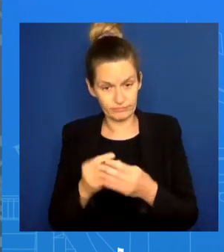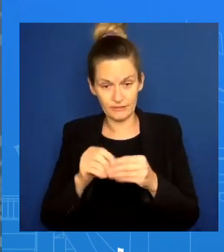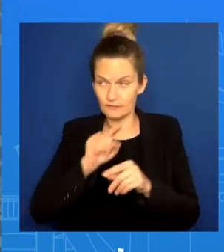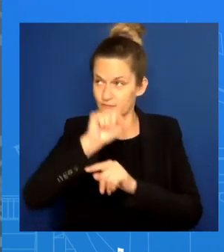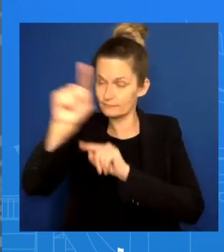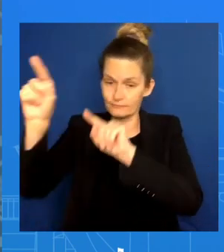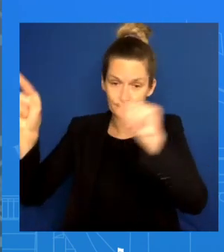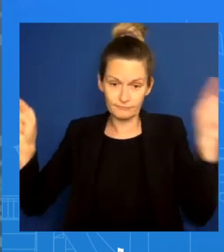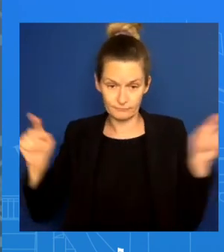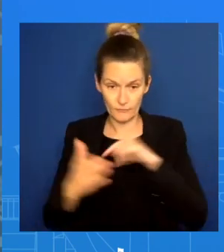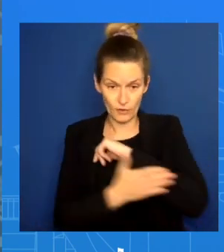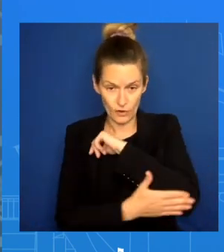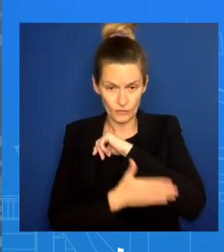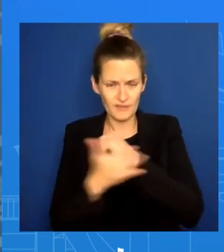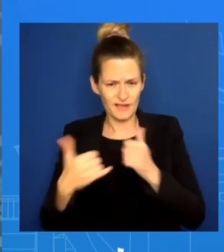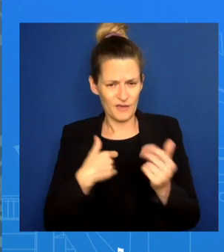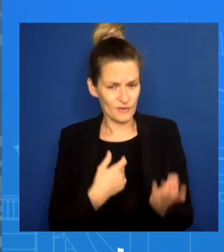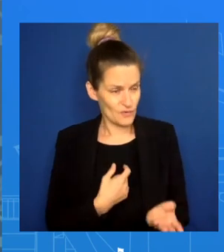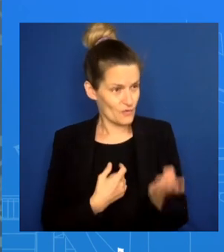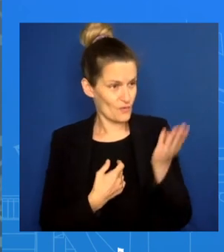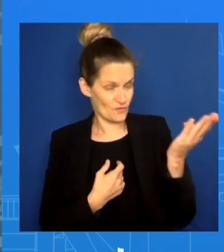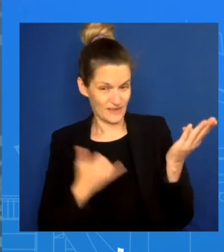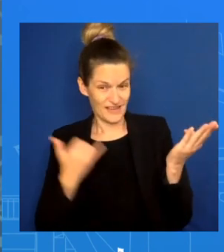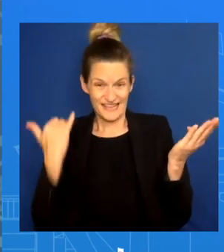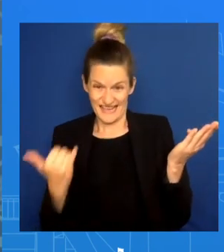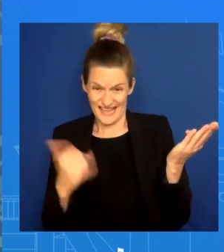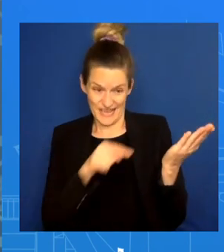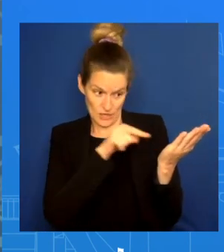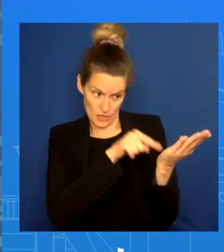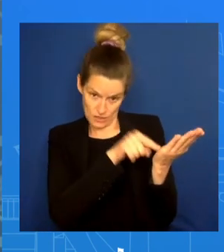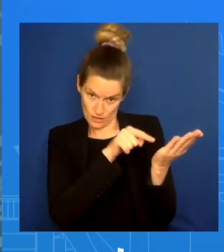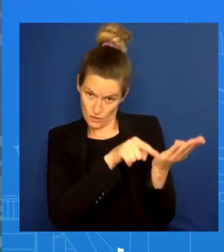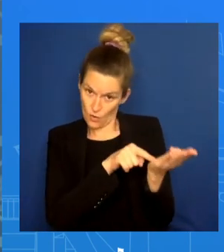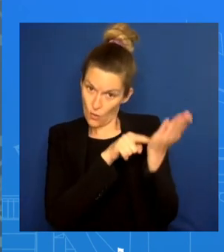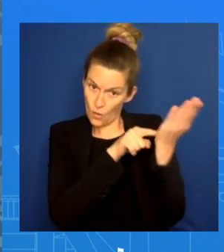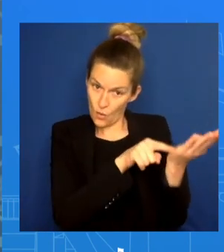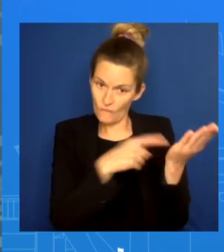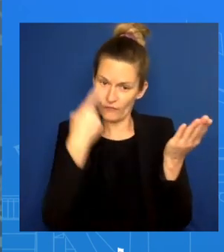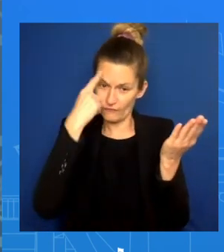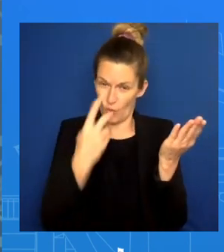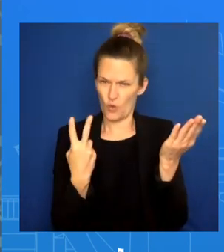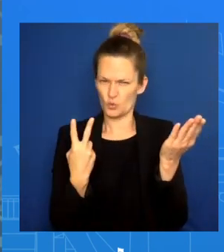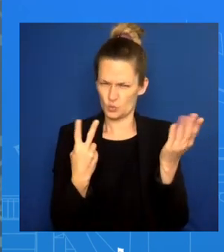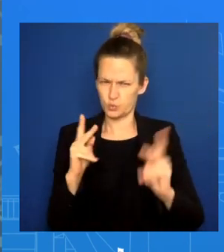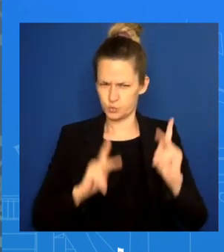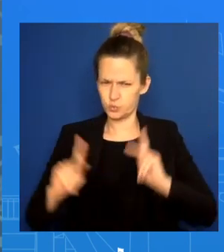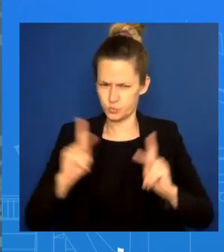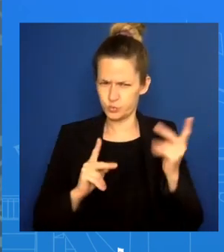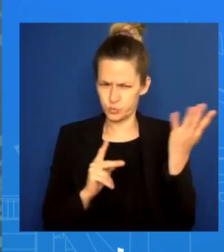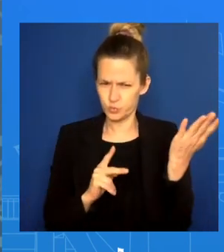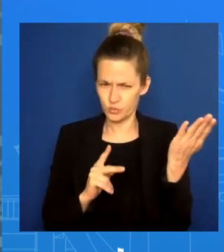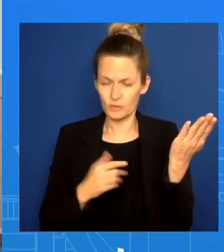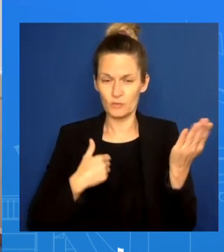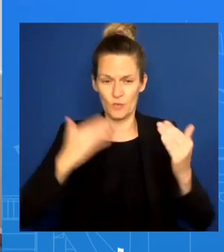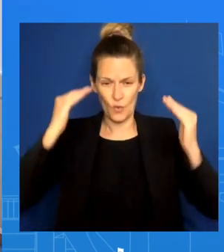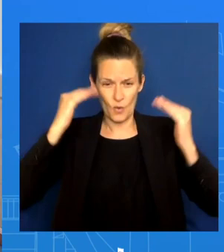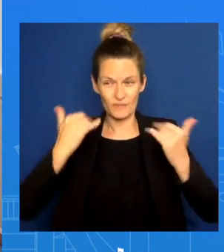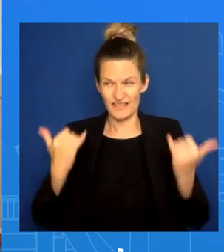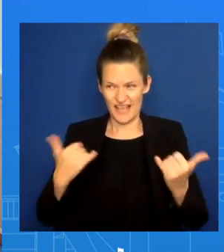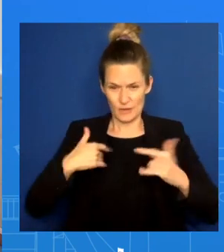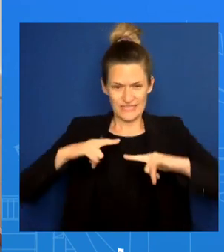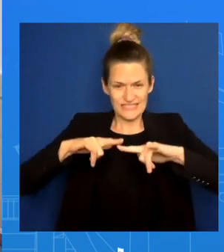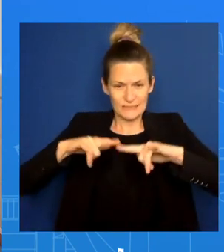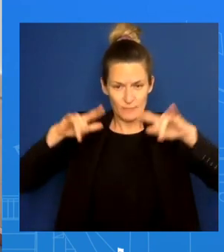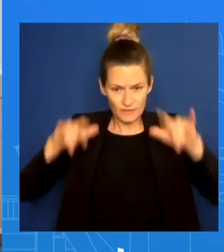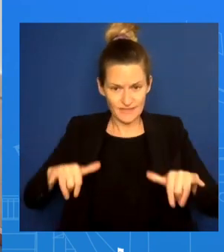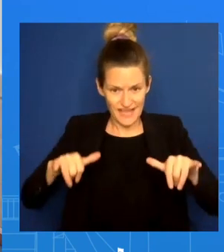mean that we're not also working in real time on other Americans who are unjustly detained around the world. Can you explain why he then is